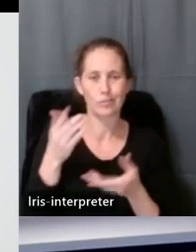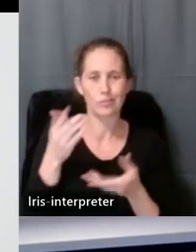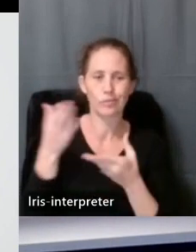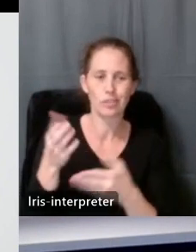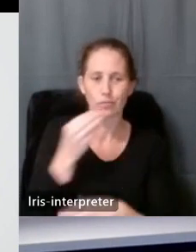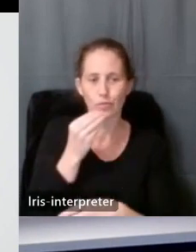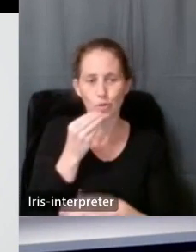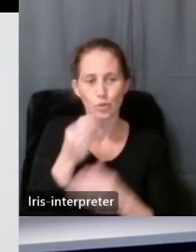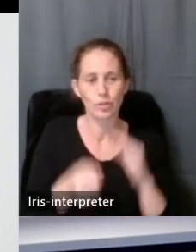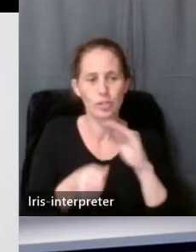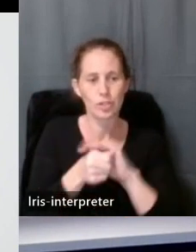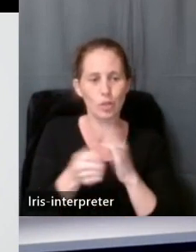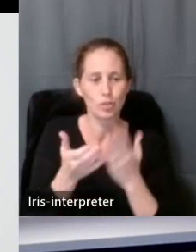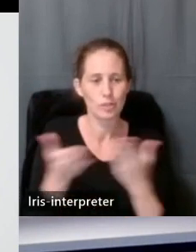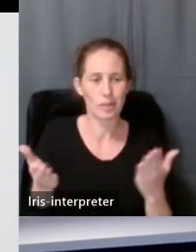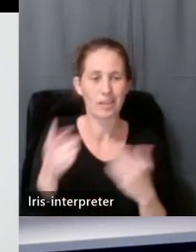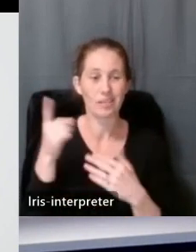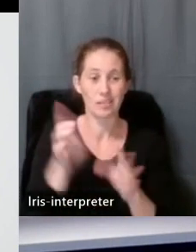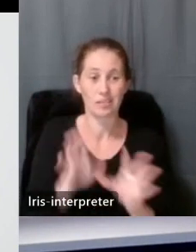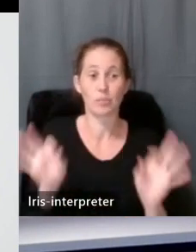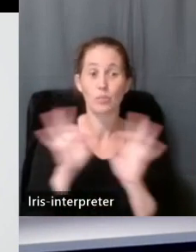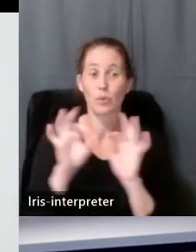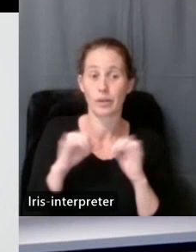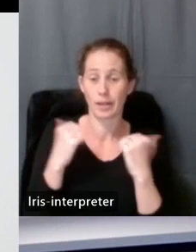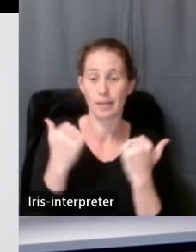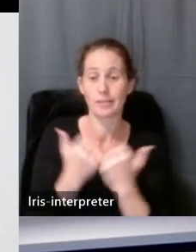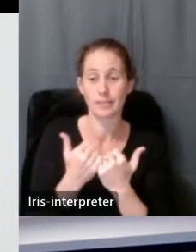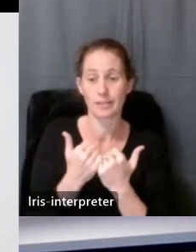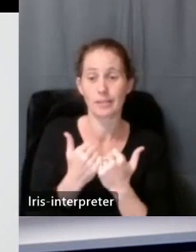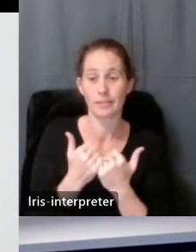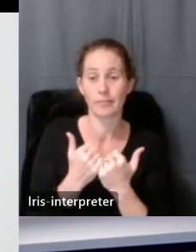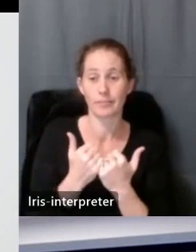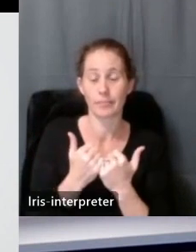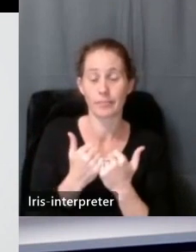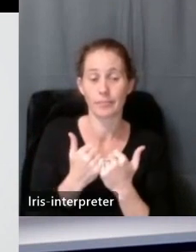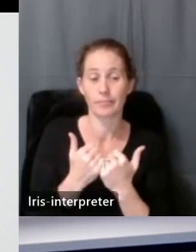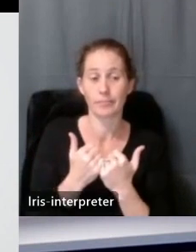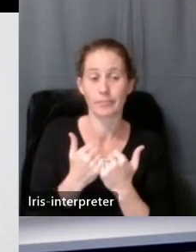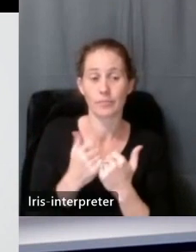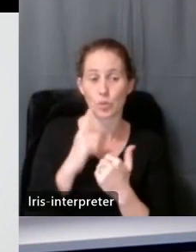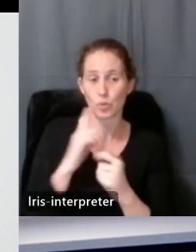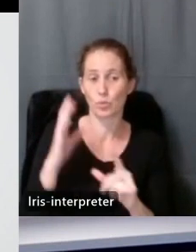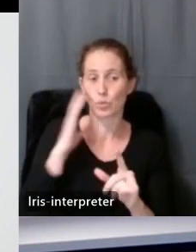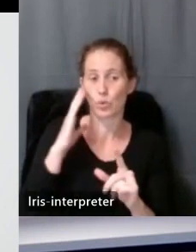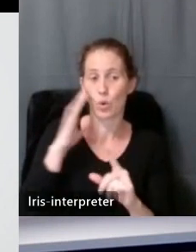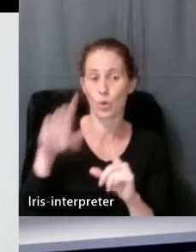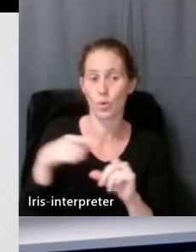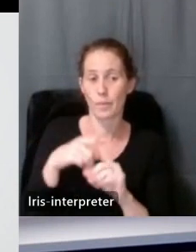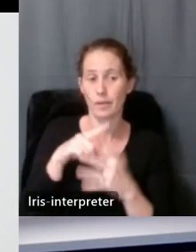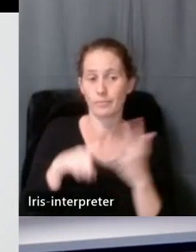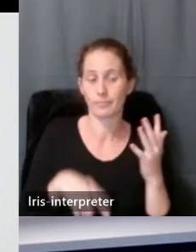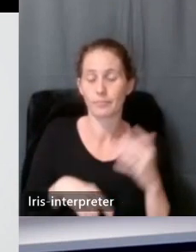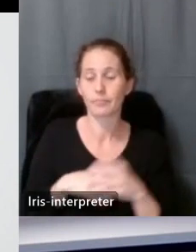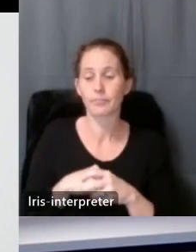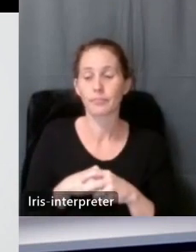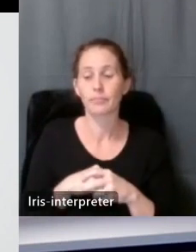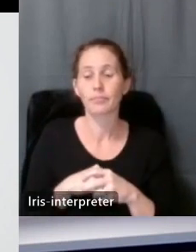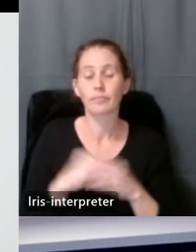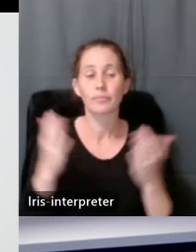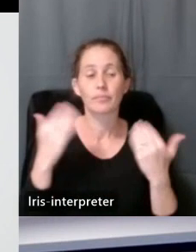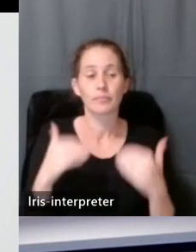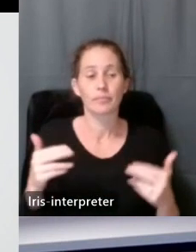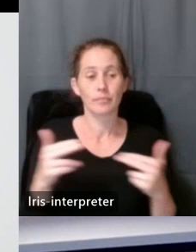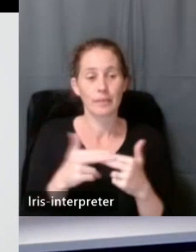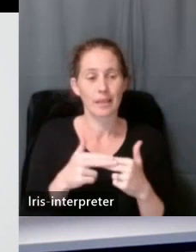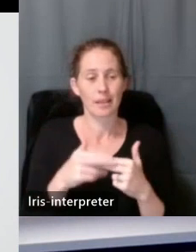shelter, and supplies. This is a very important agency to be aware of. And so the next